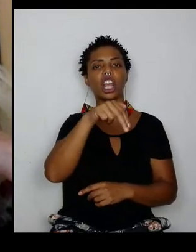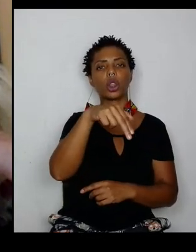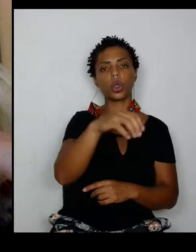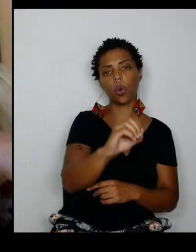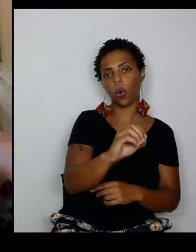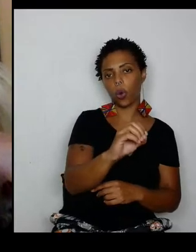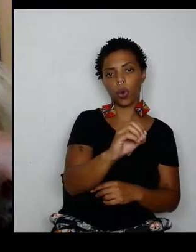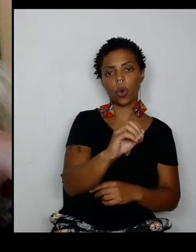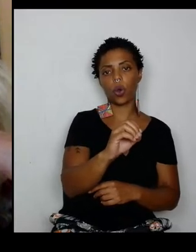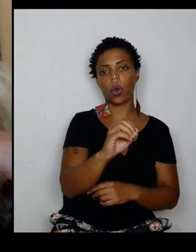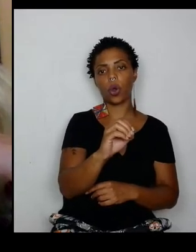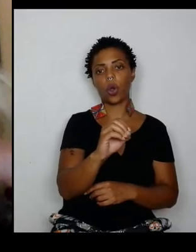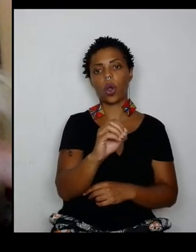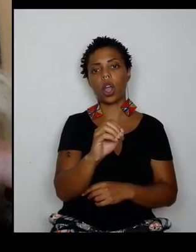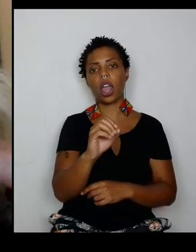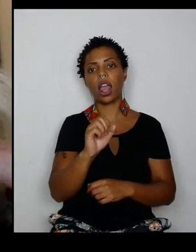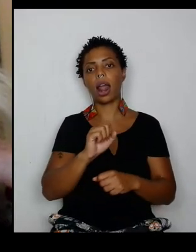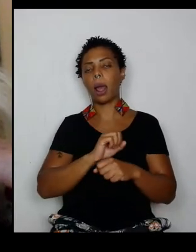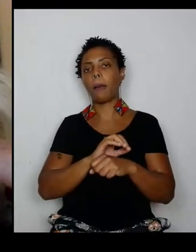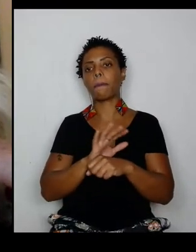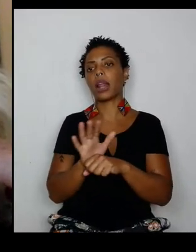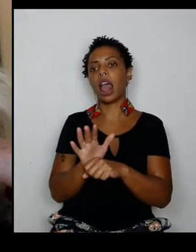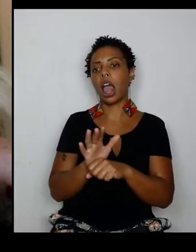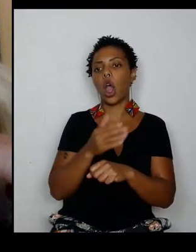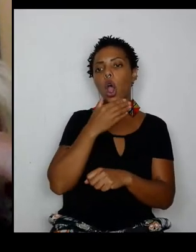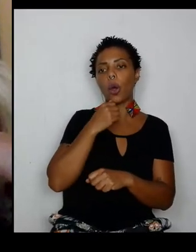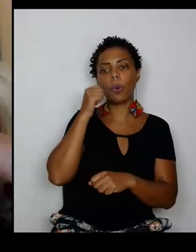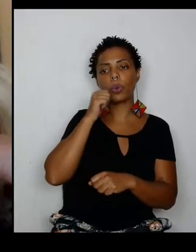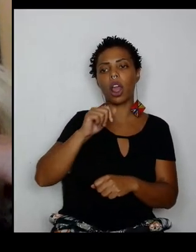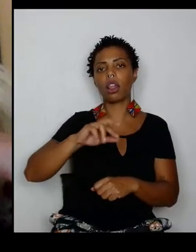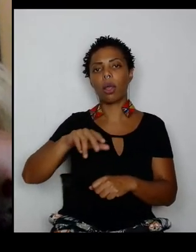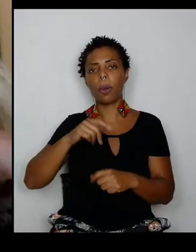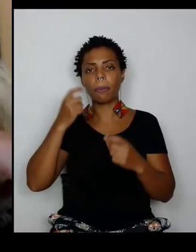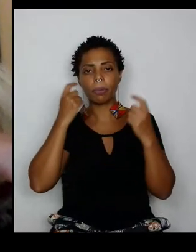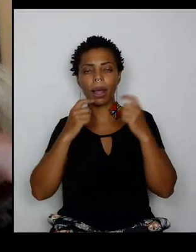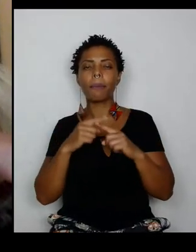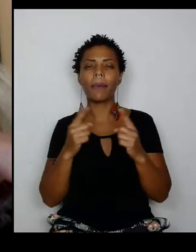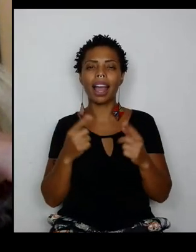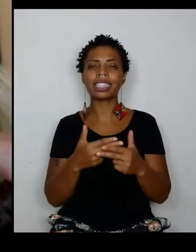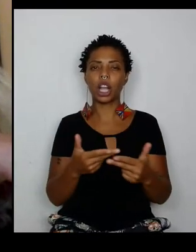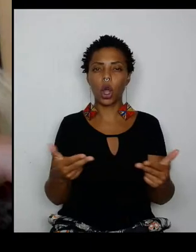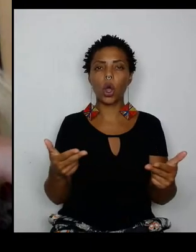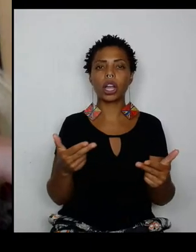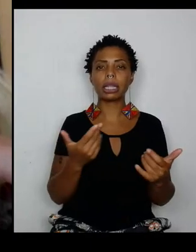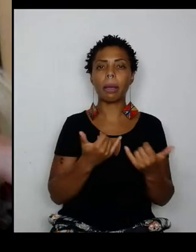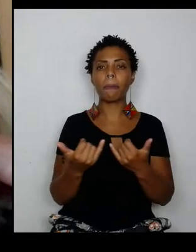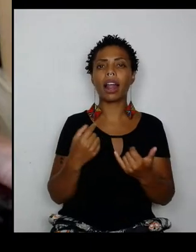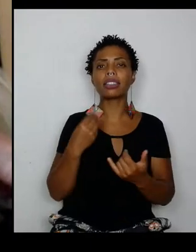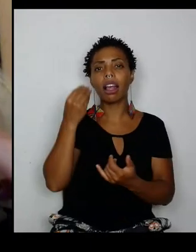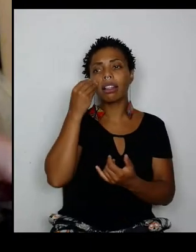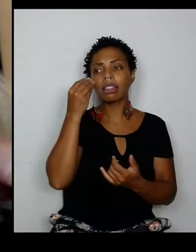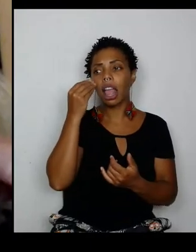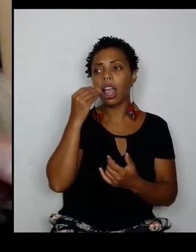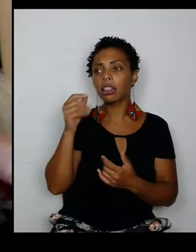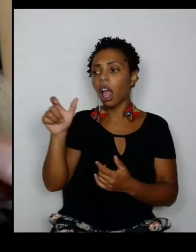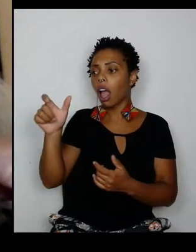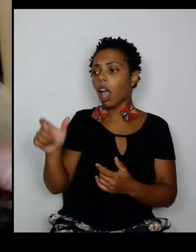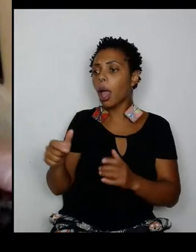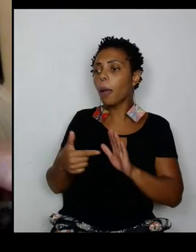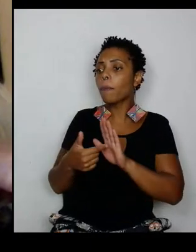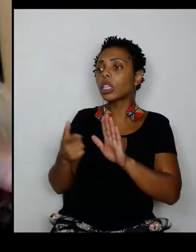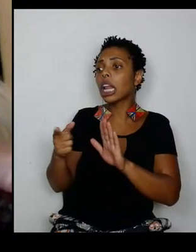seems to me about a kind of rescue operation whereas the art itself does not